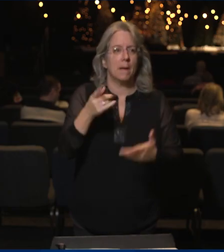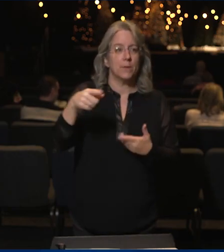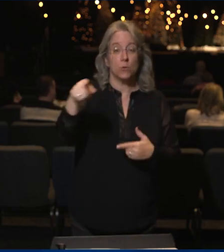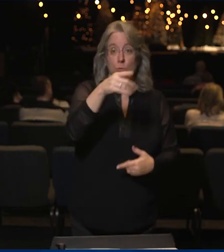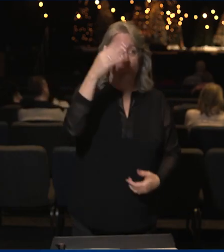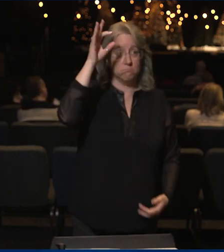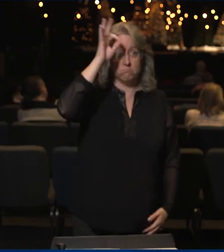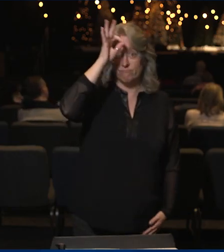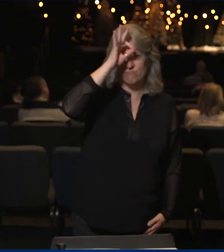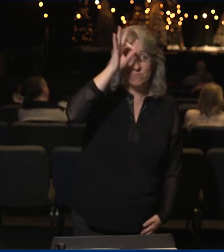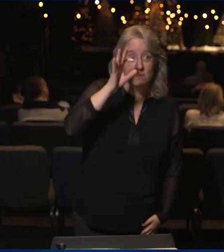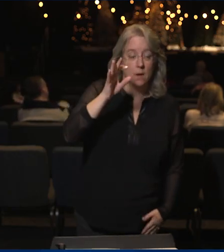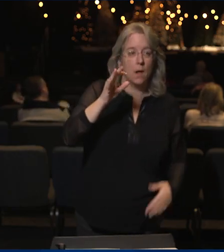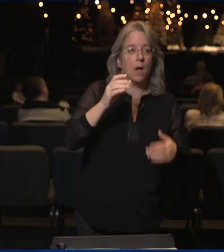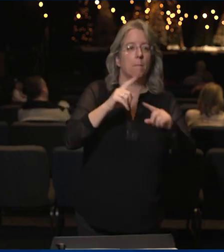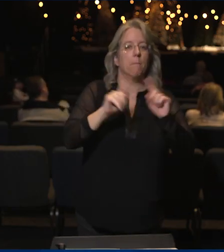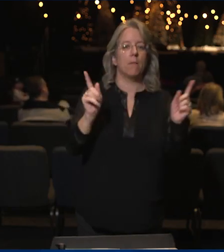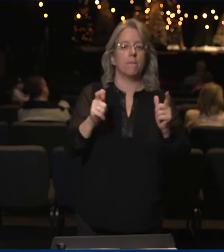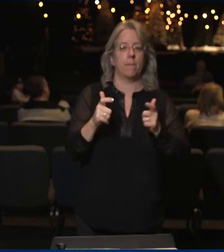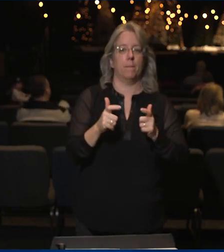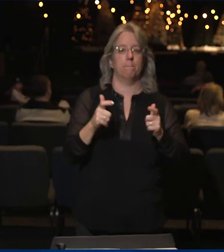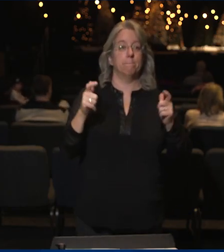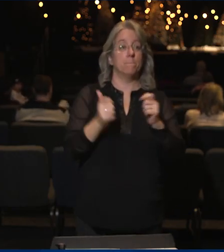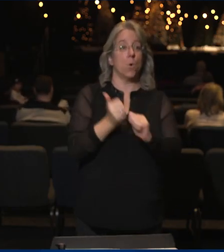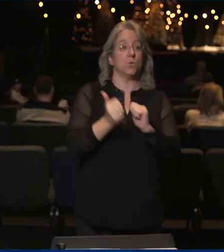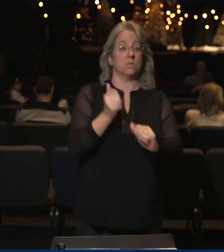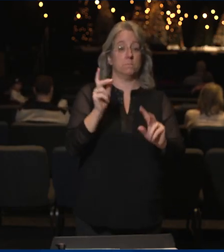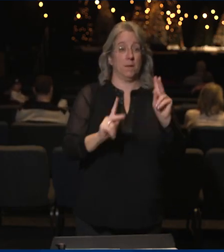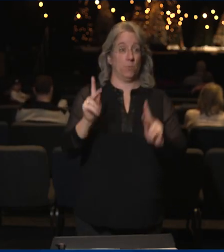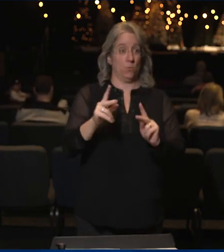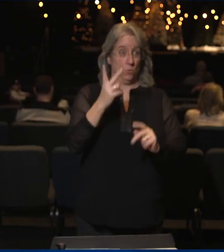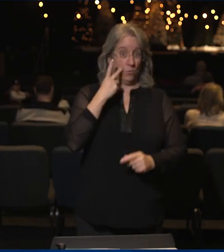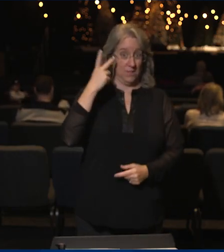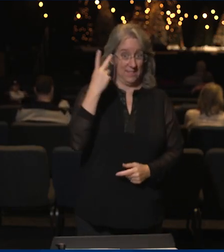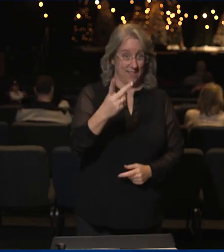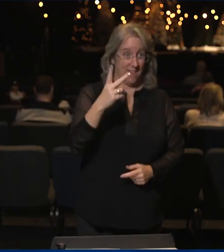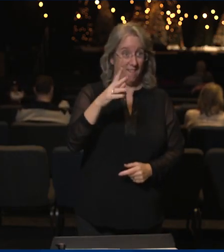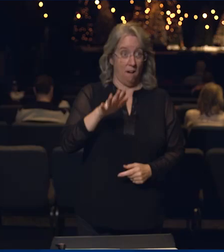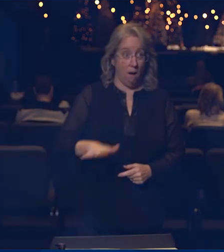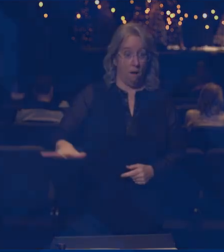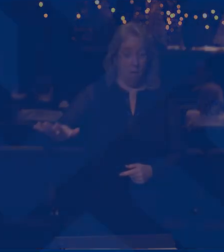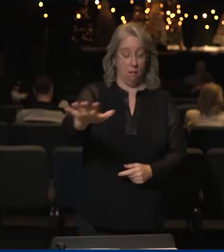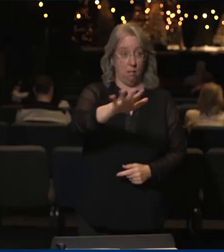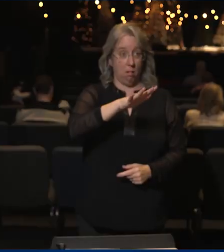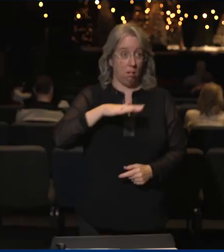but the large majority of people that you see across our campuses,